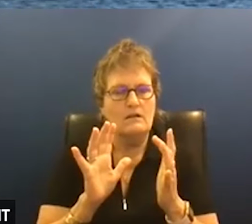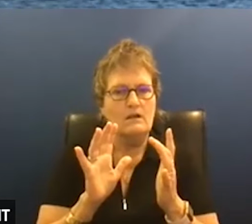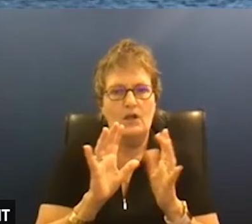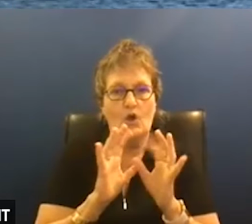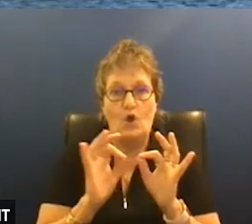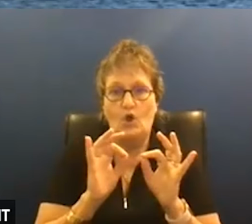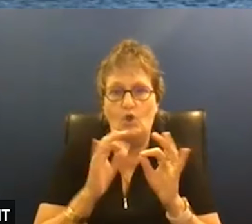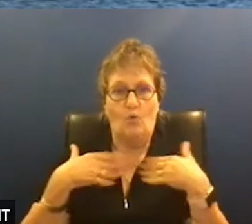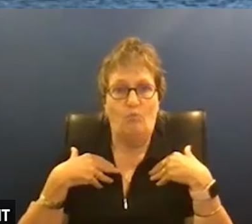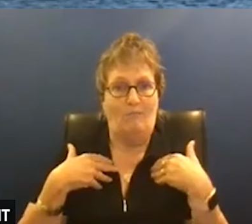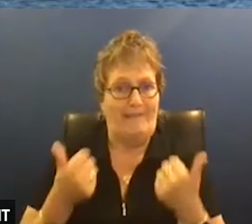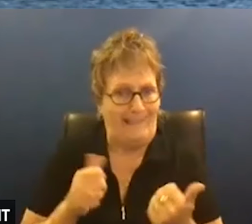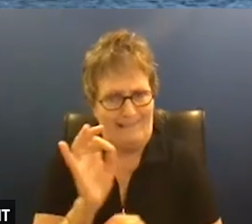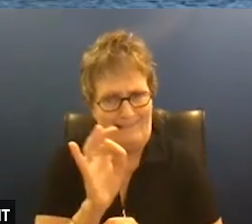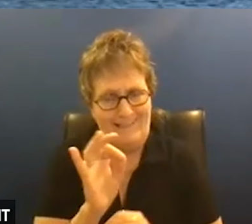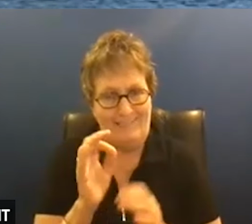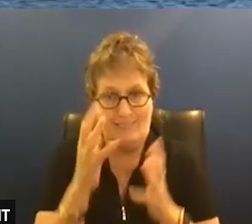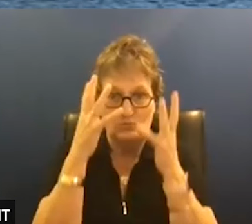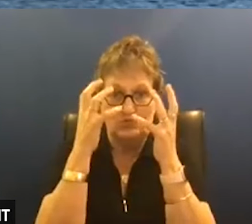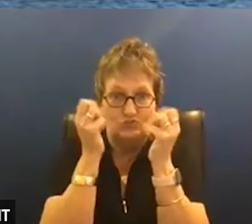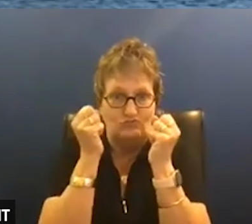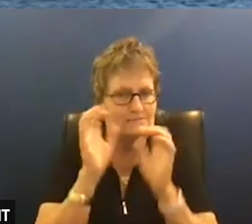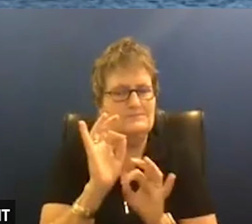your well-being. That will stress you out.